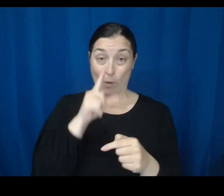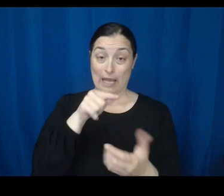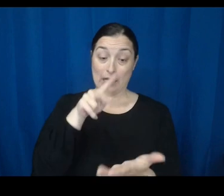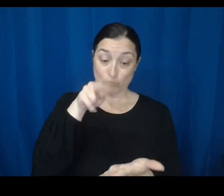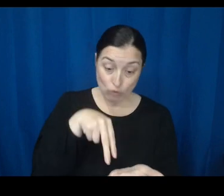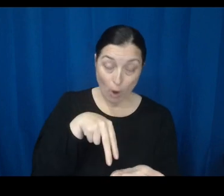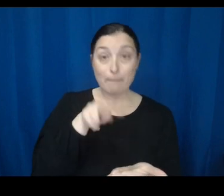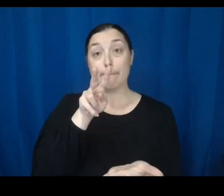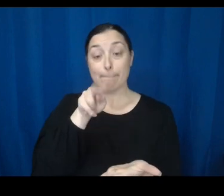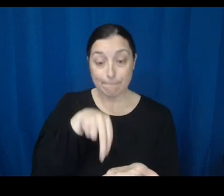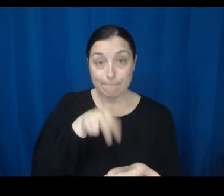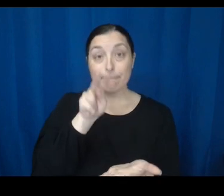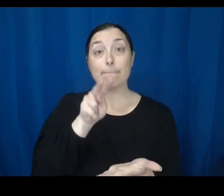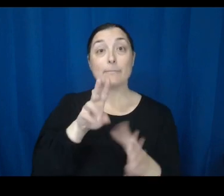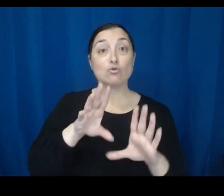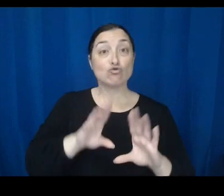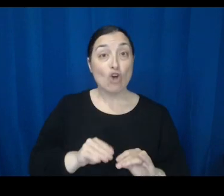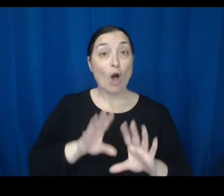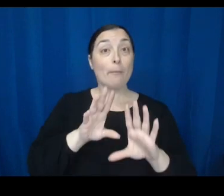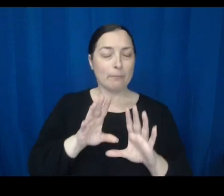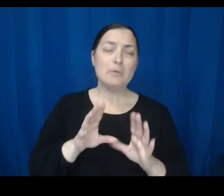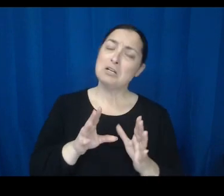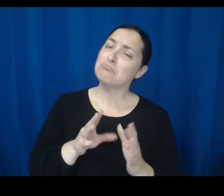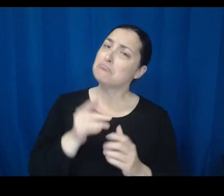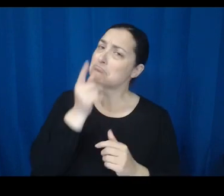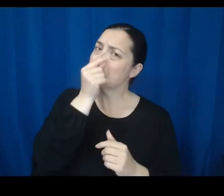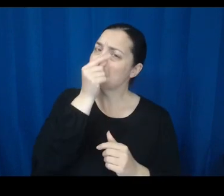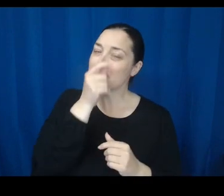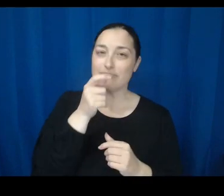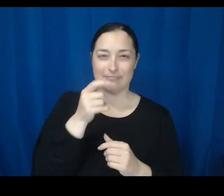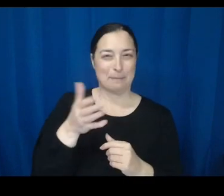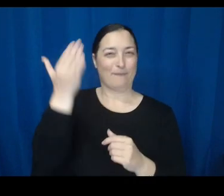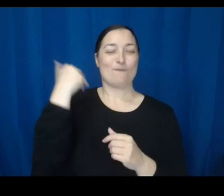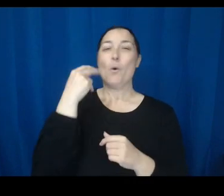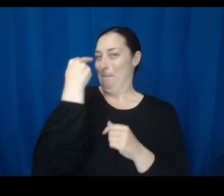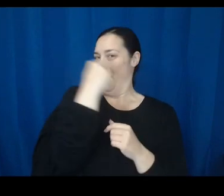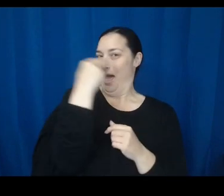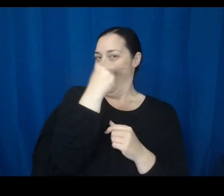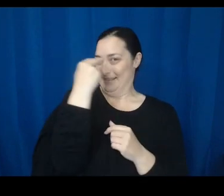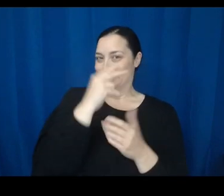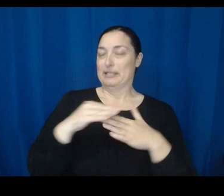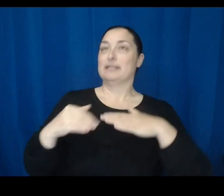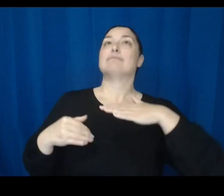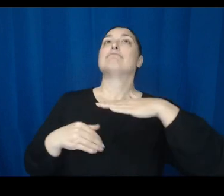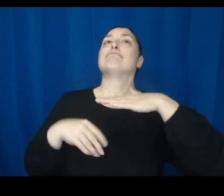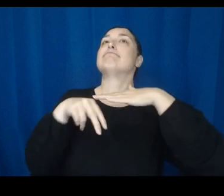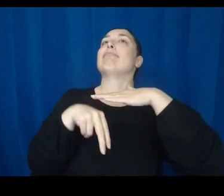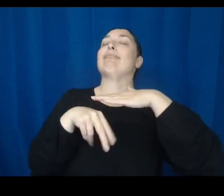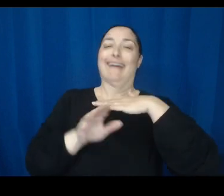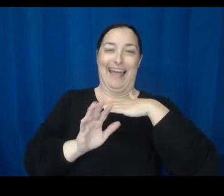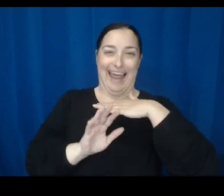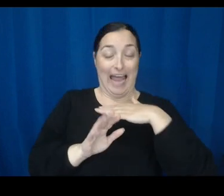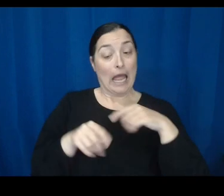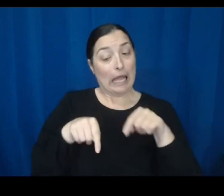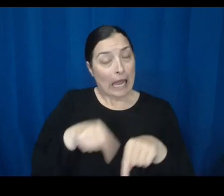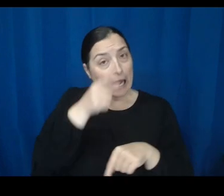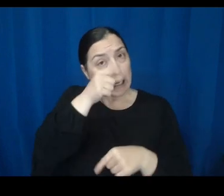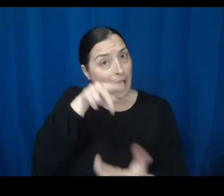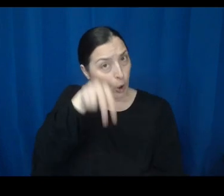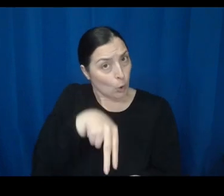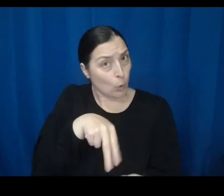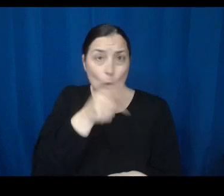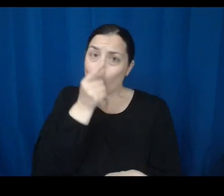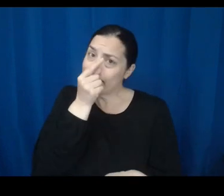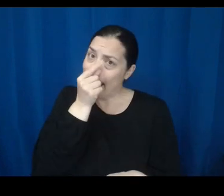So we can certainly learn from that last exercise with the blind drawing, even though this time for the 15 minutes we are allowed to look at our